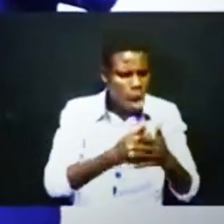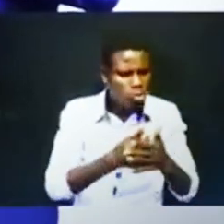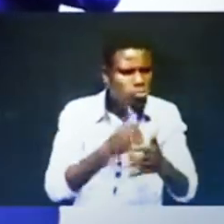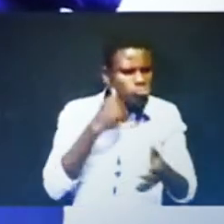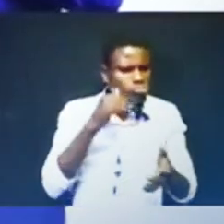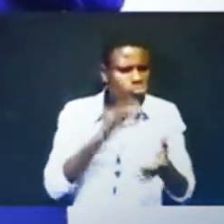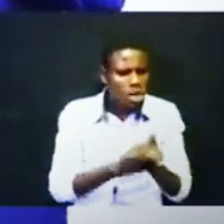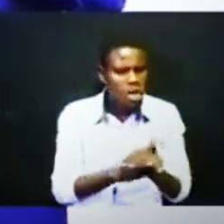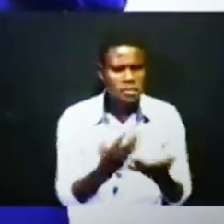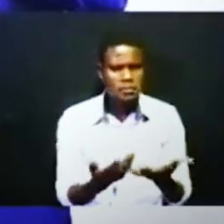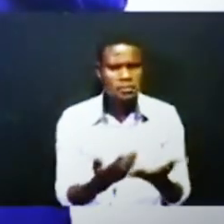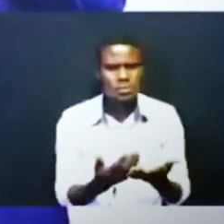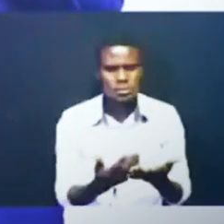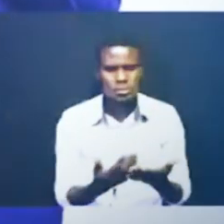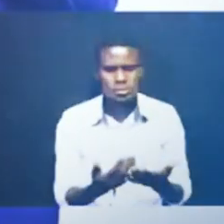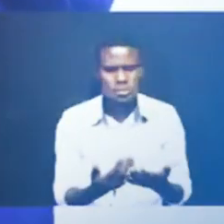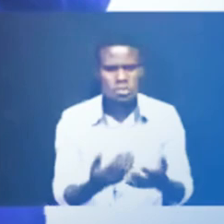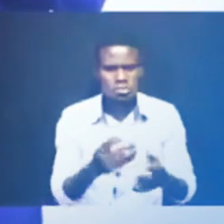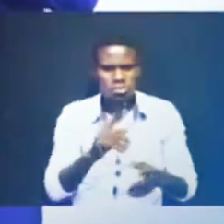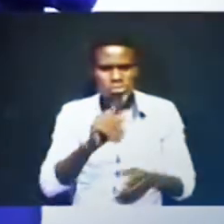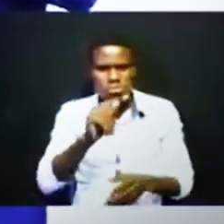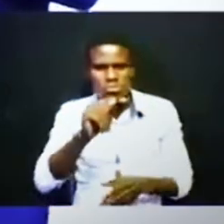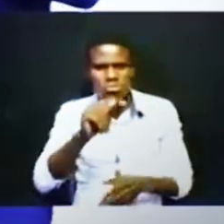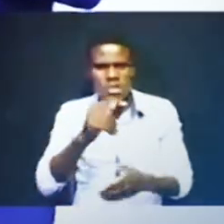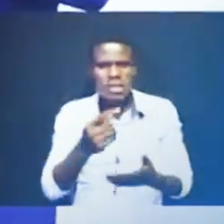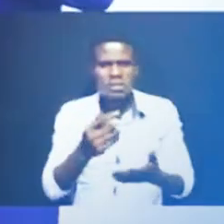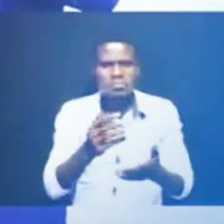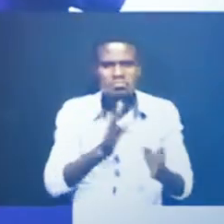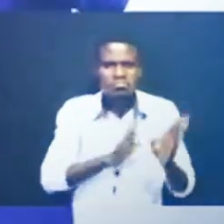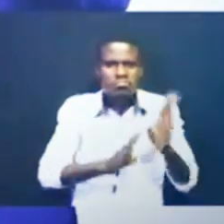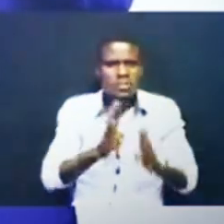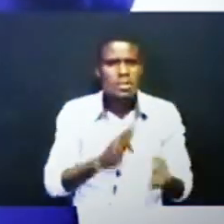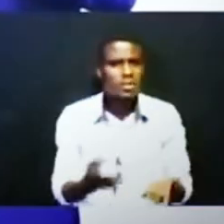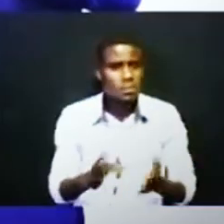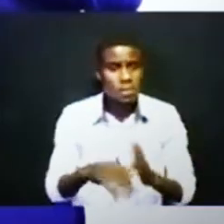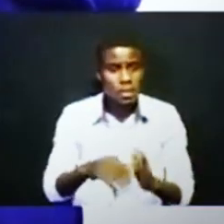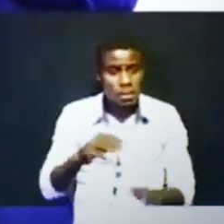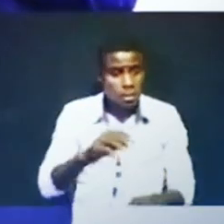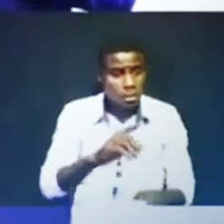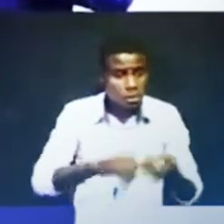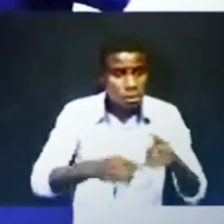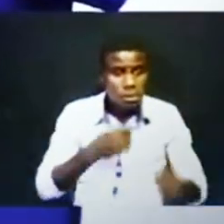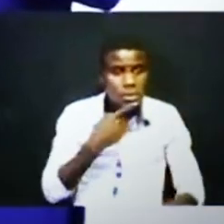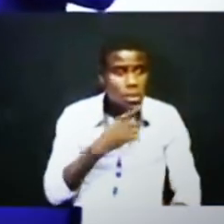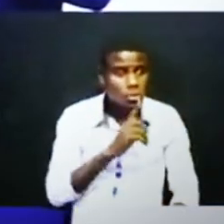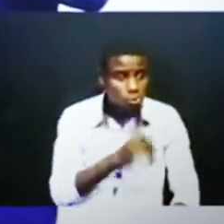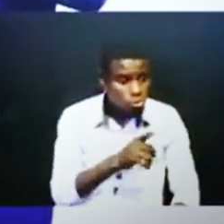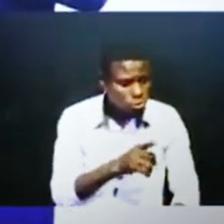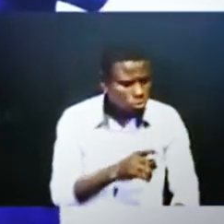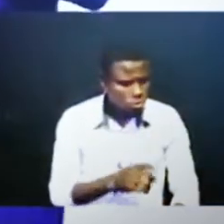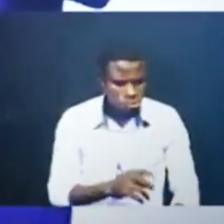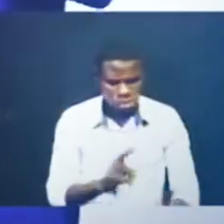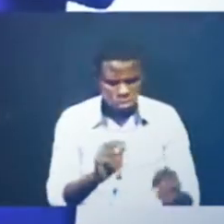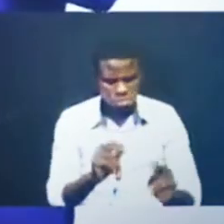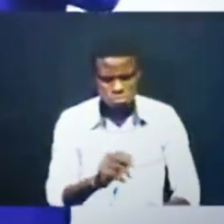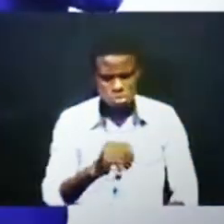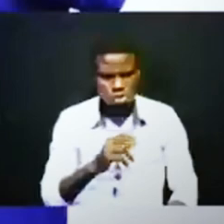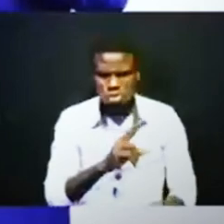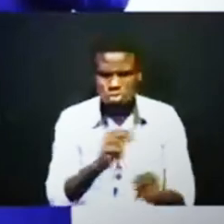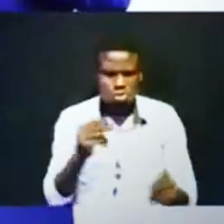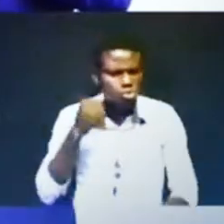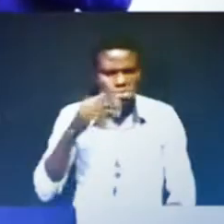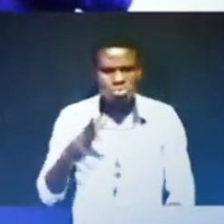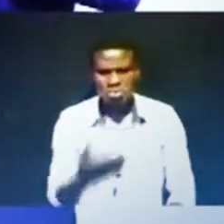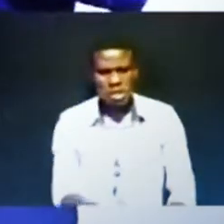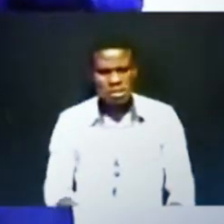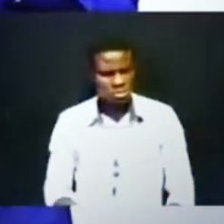sure? There is no woman on earth who would do this. Me, my wife? Hey! That's why I go late. When I go, I will just find